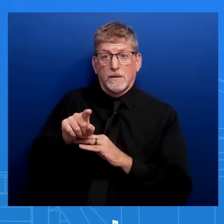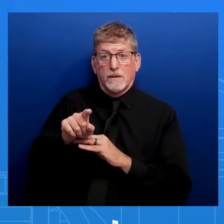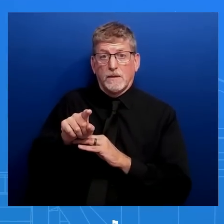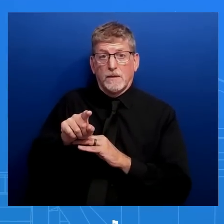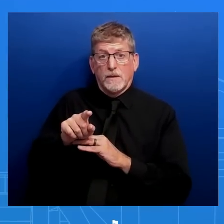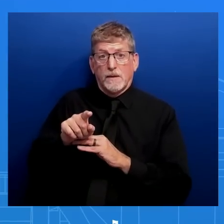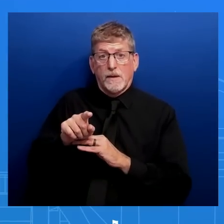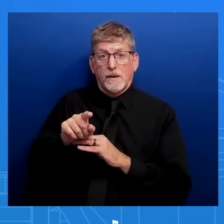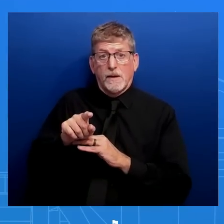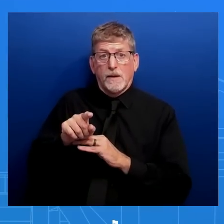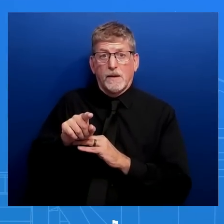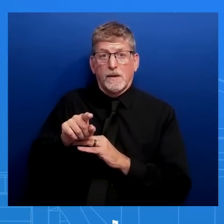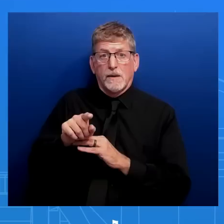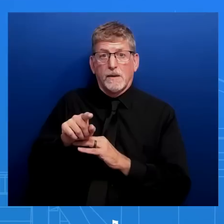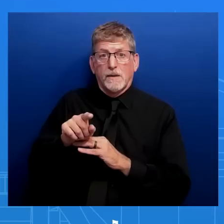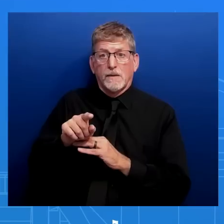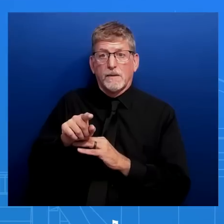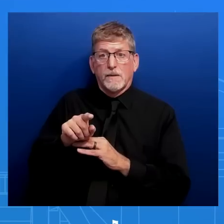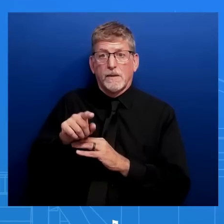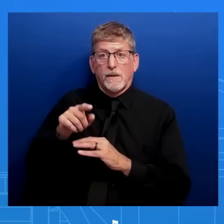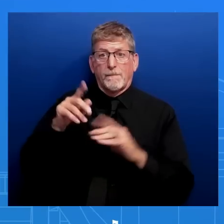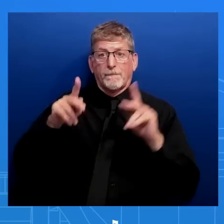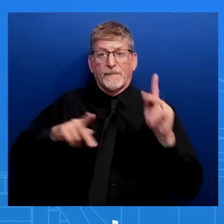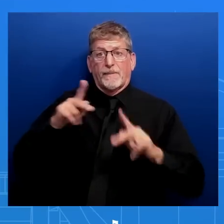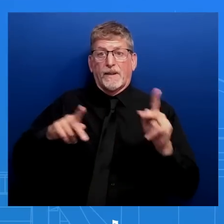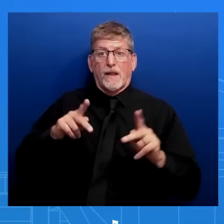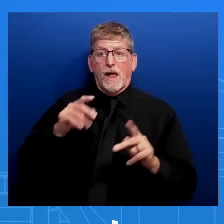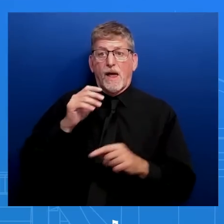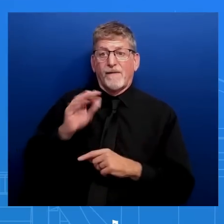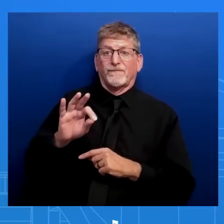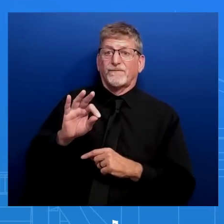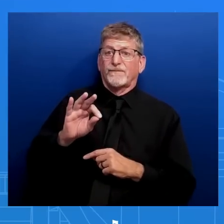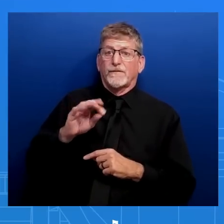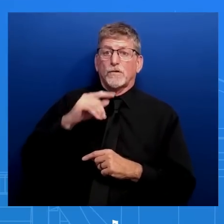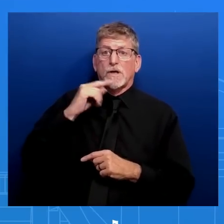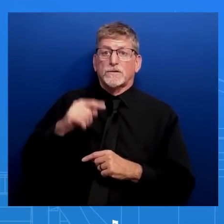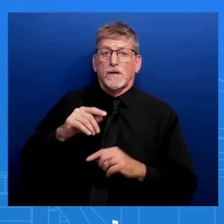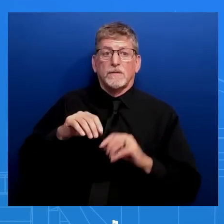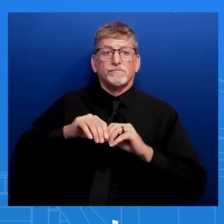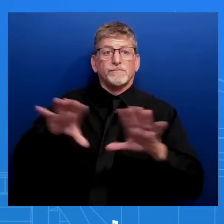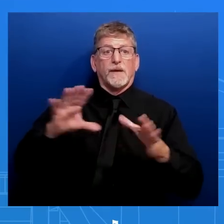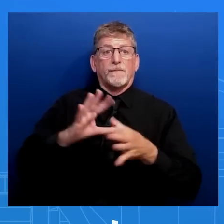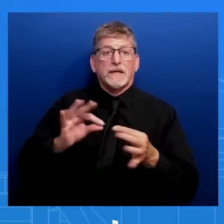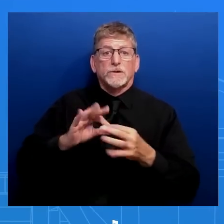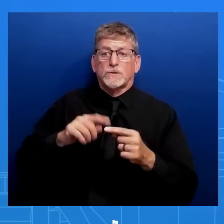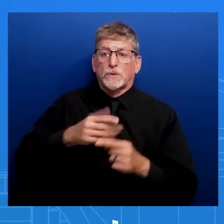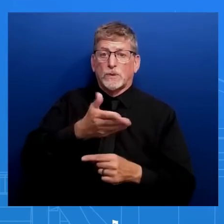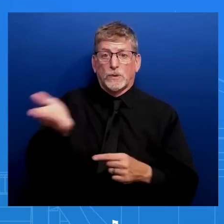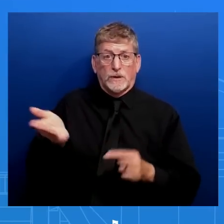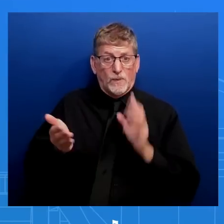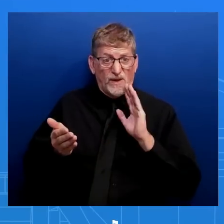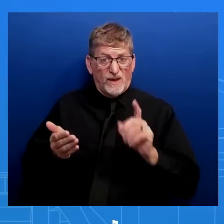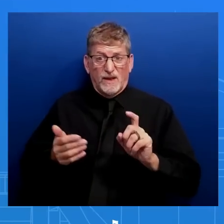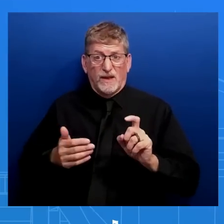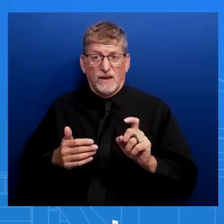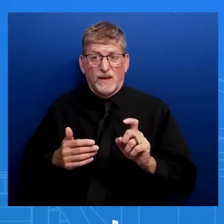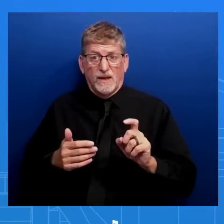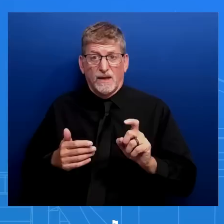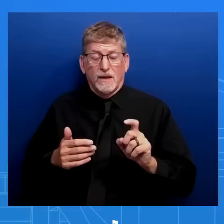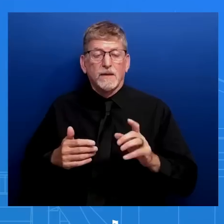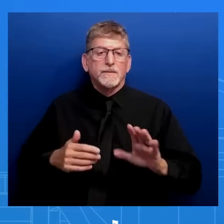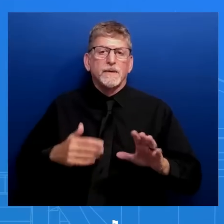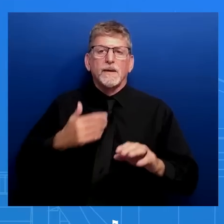This says, I think, you know, the best thing I could do is point you back to the president's speech when we went to